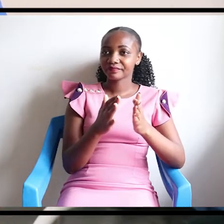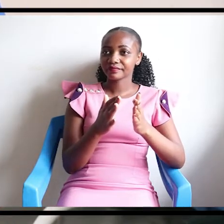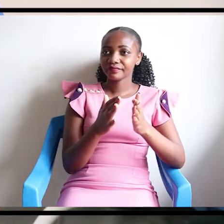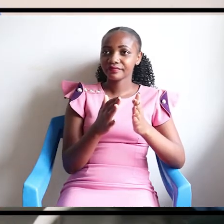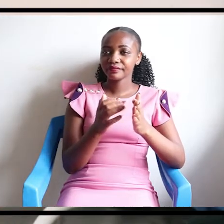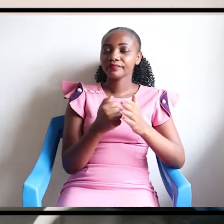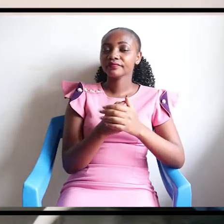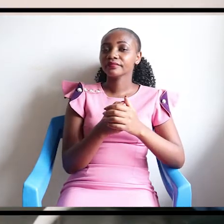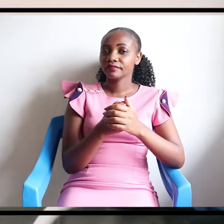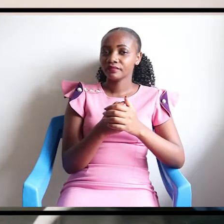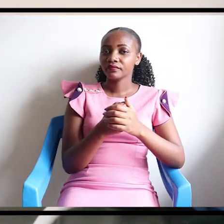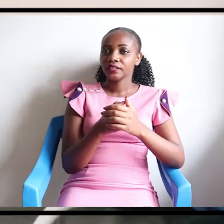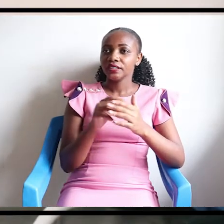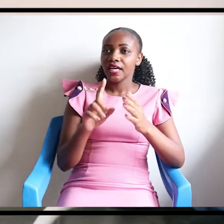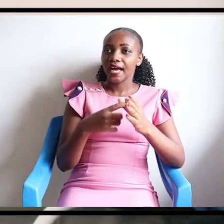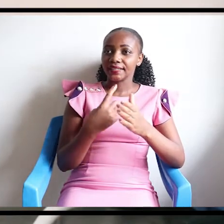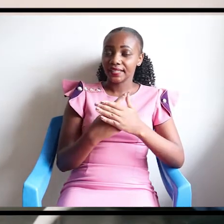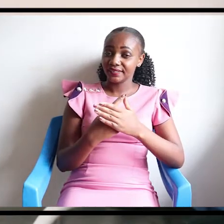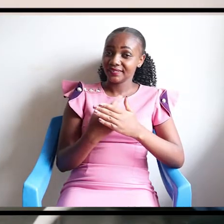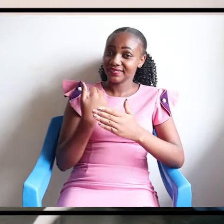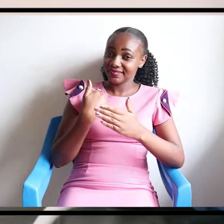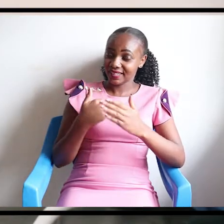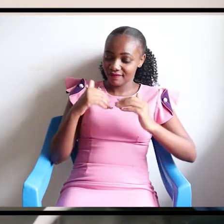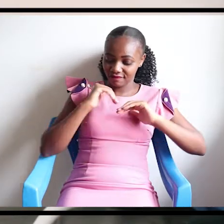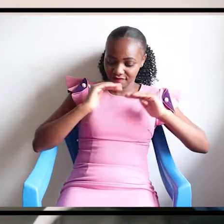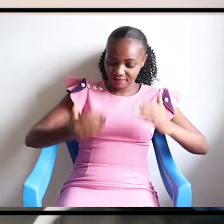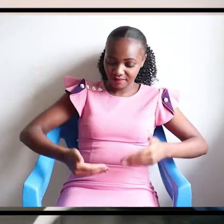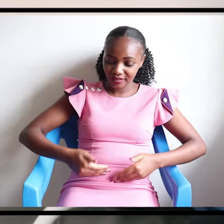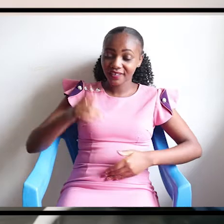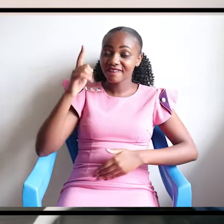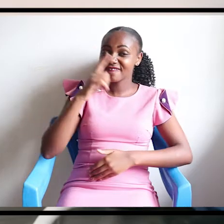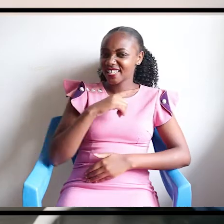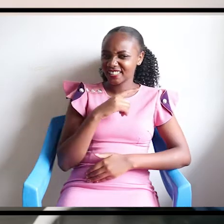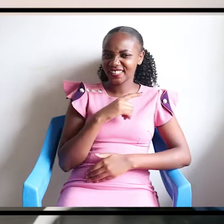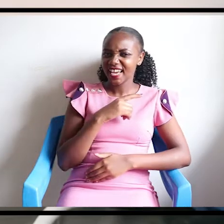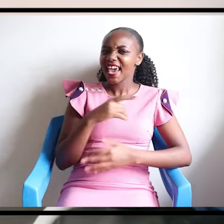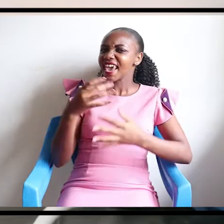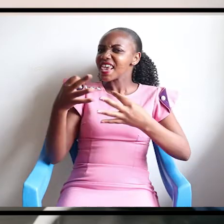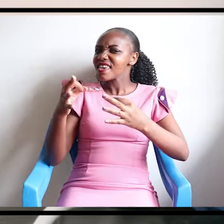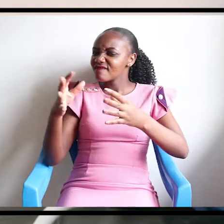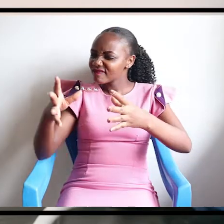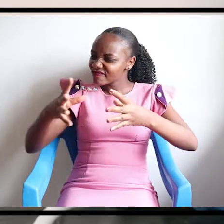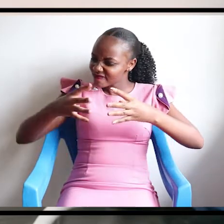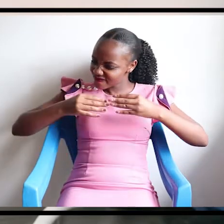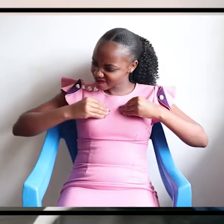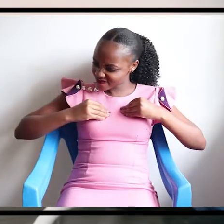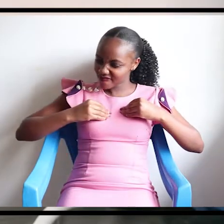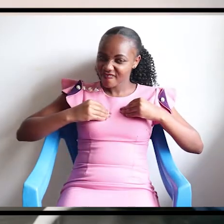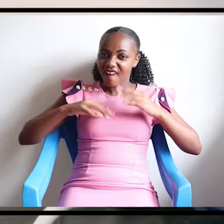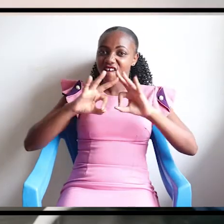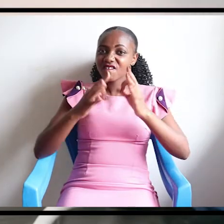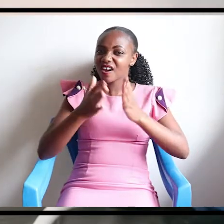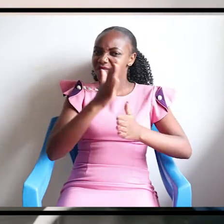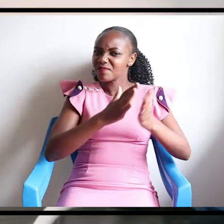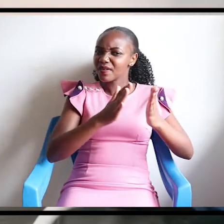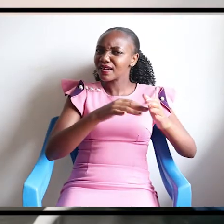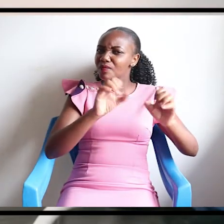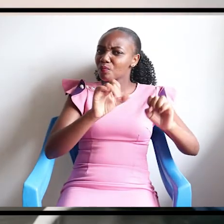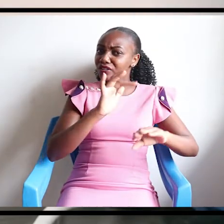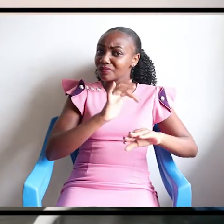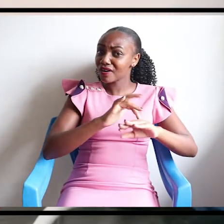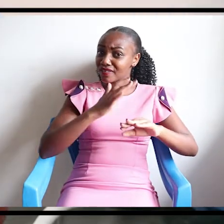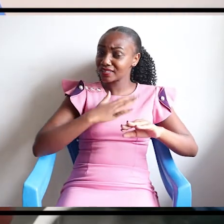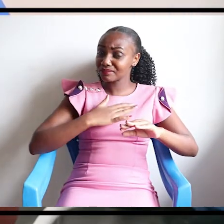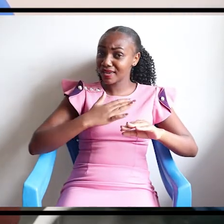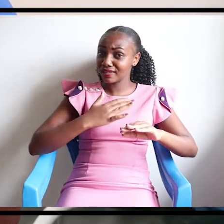lot of effect, and I'm pregnant. Will it have an effect to my child? Definitely, it